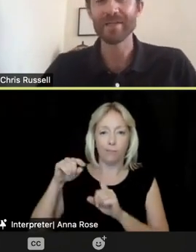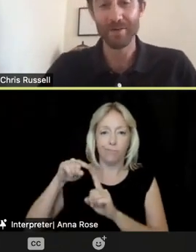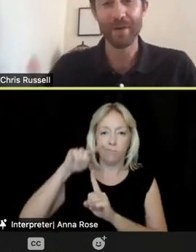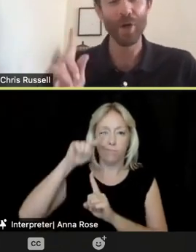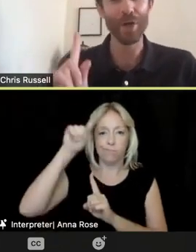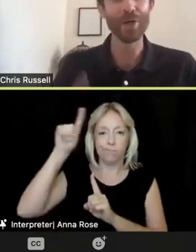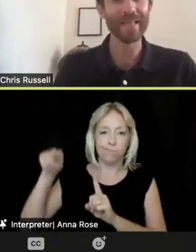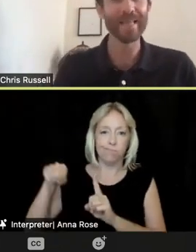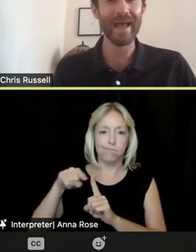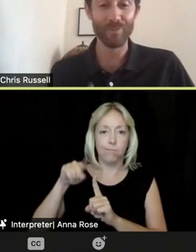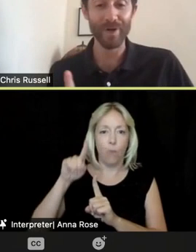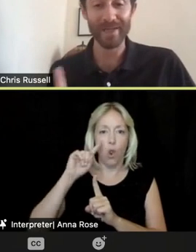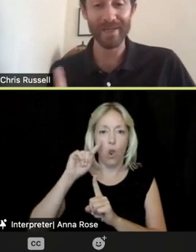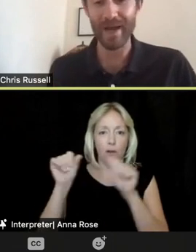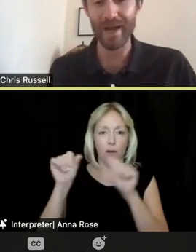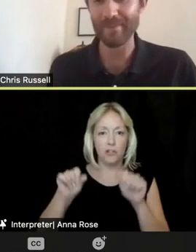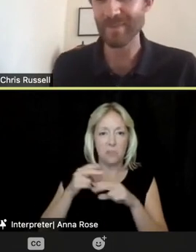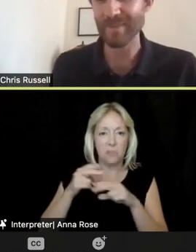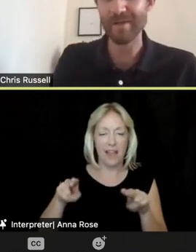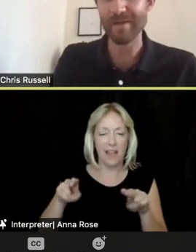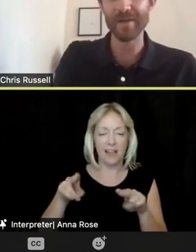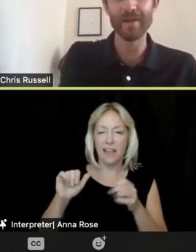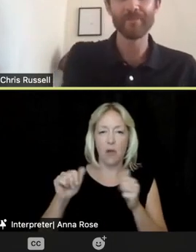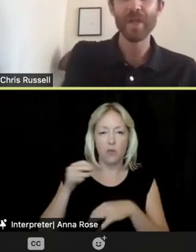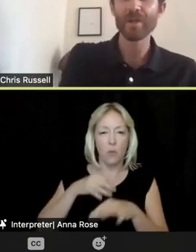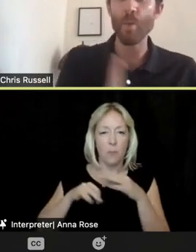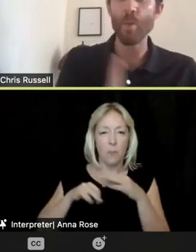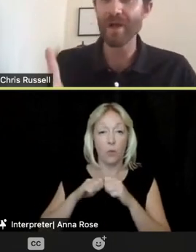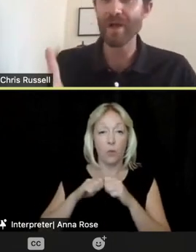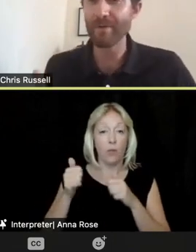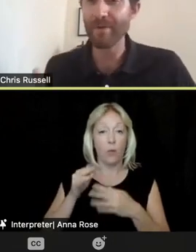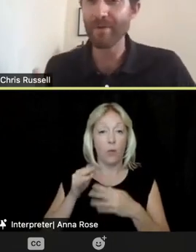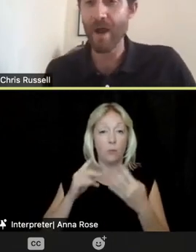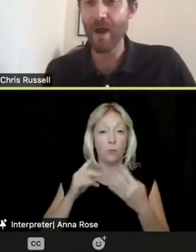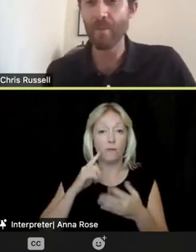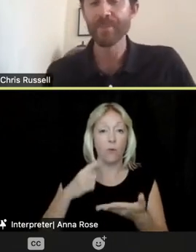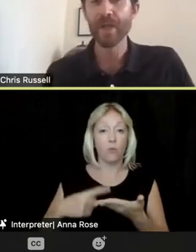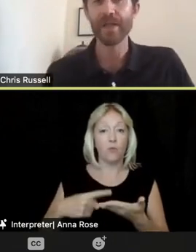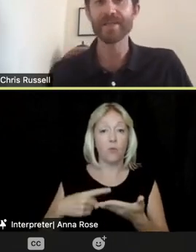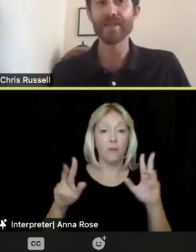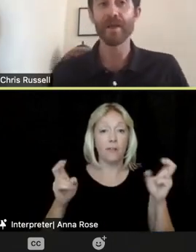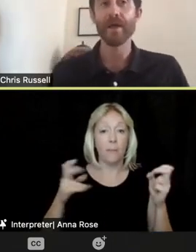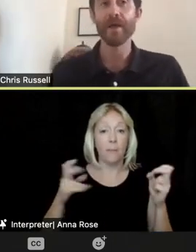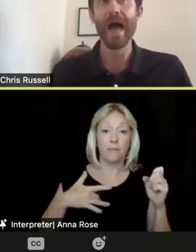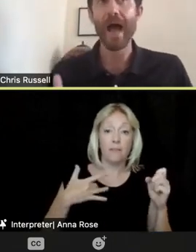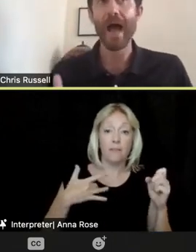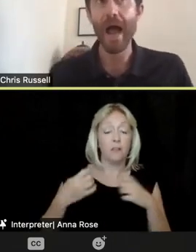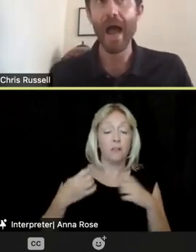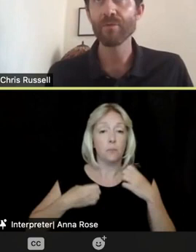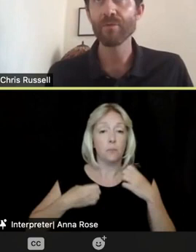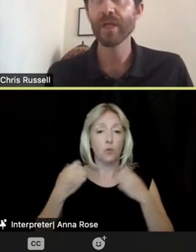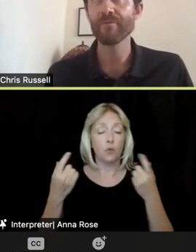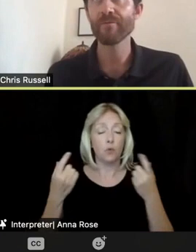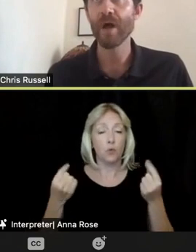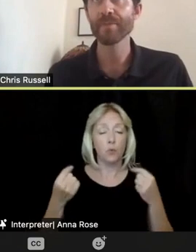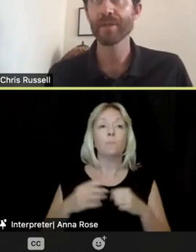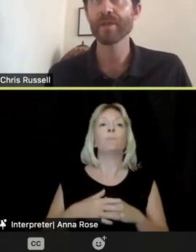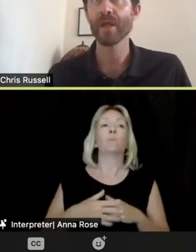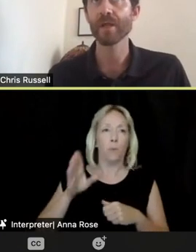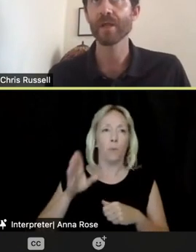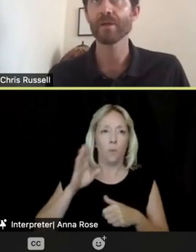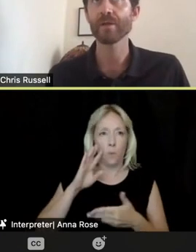about feelings. We're going to look at that pretty specifically. The one thing I'll say right now is that I really